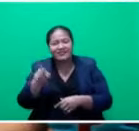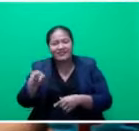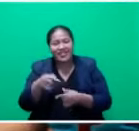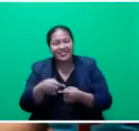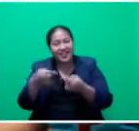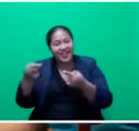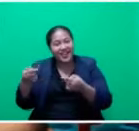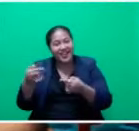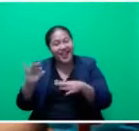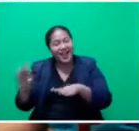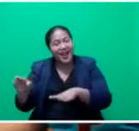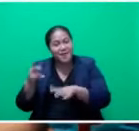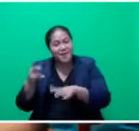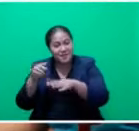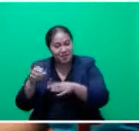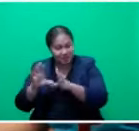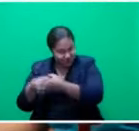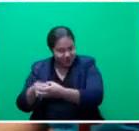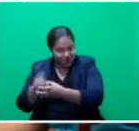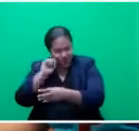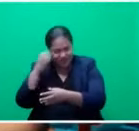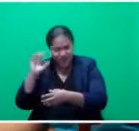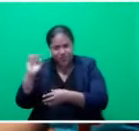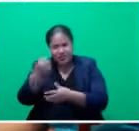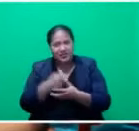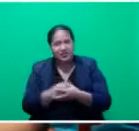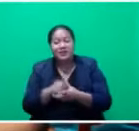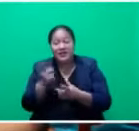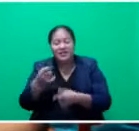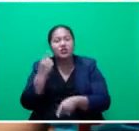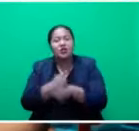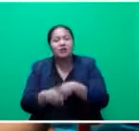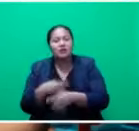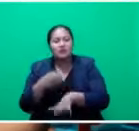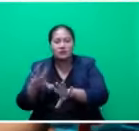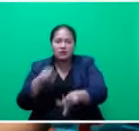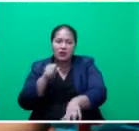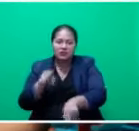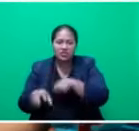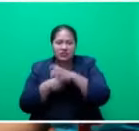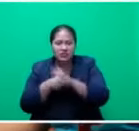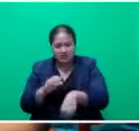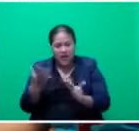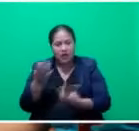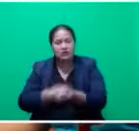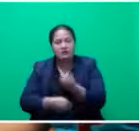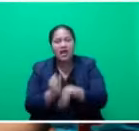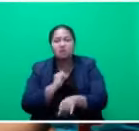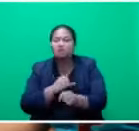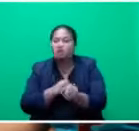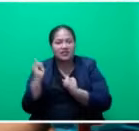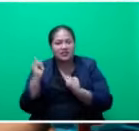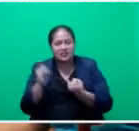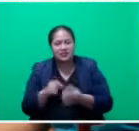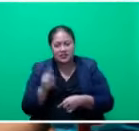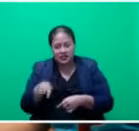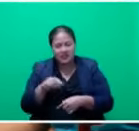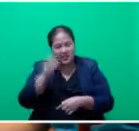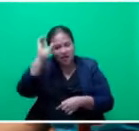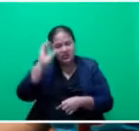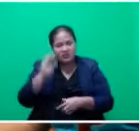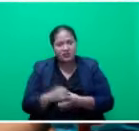Prime Minister promised an end to corruption, but corruption is worse than it ever has been in this country. How many of